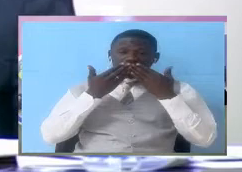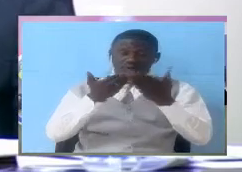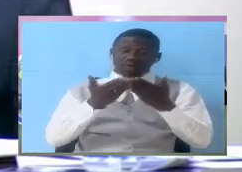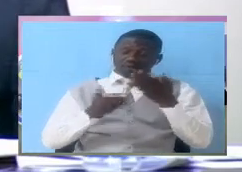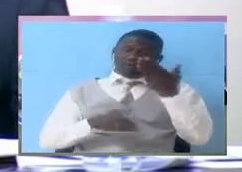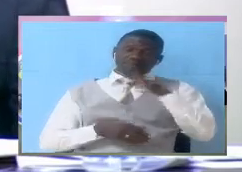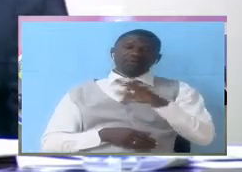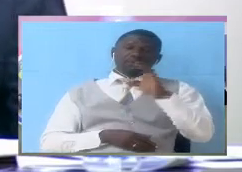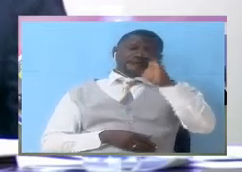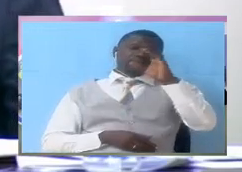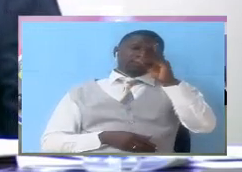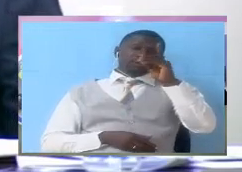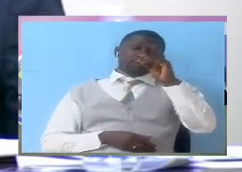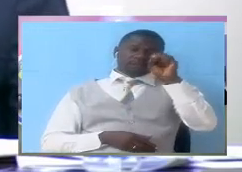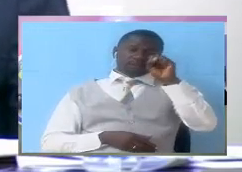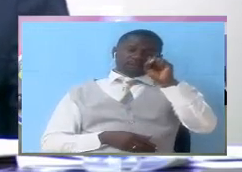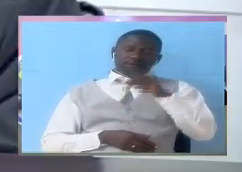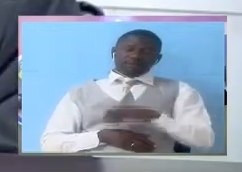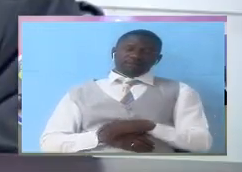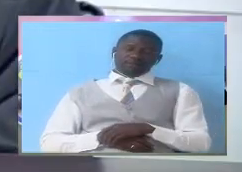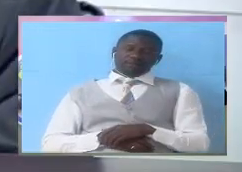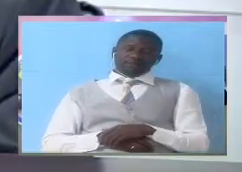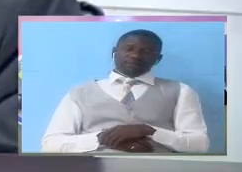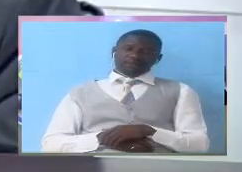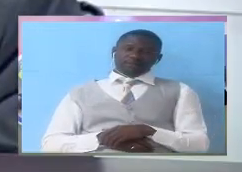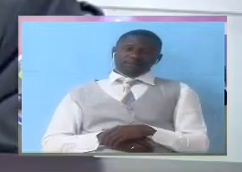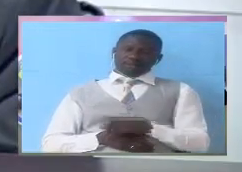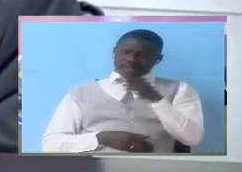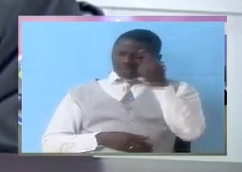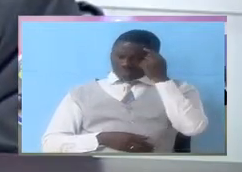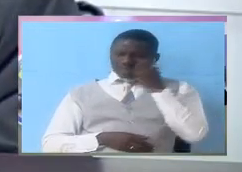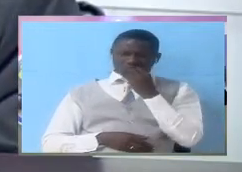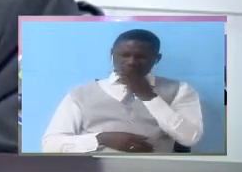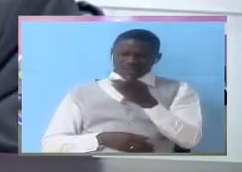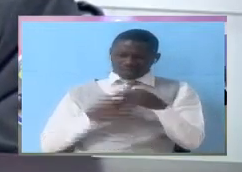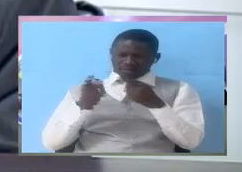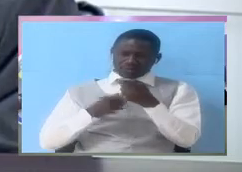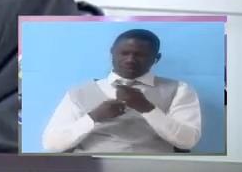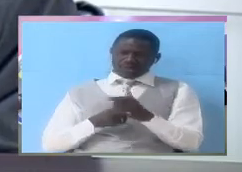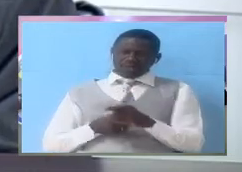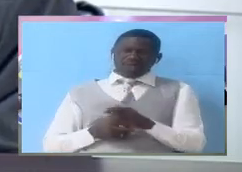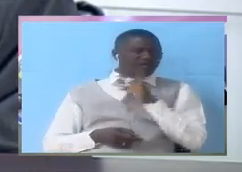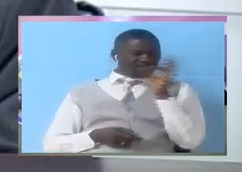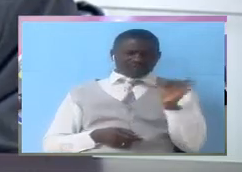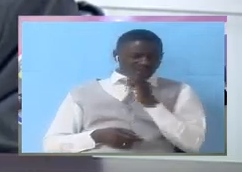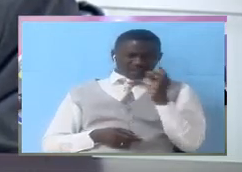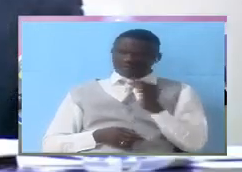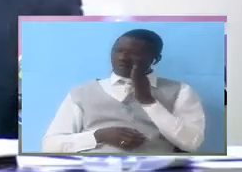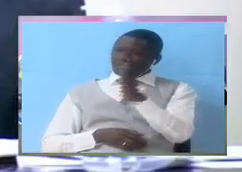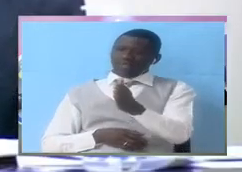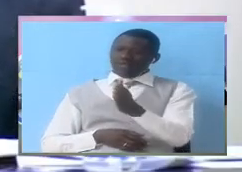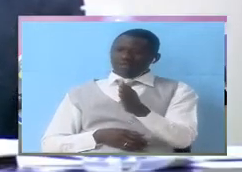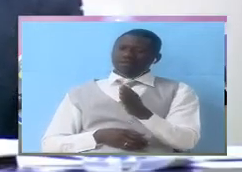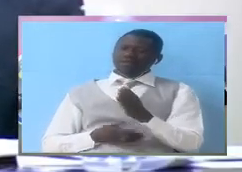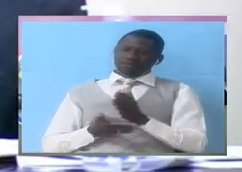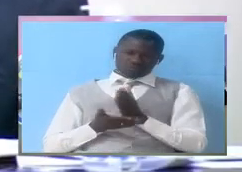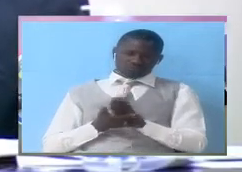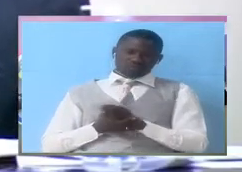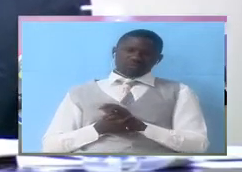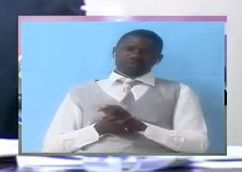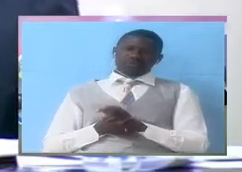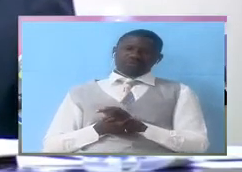mom. Isn't that what you said? Very rightly so. Non la. So very rightly so. So it is not lead